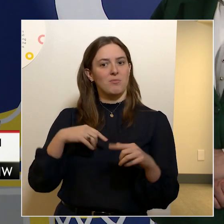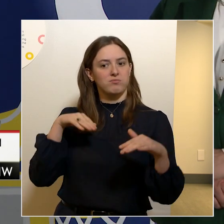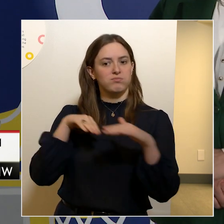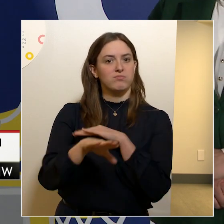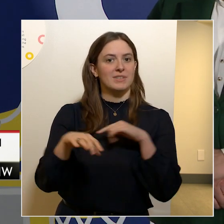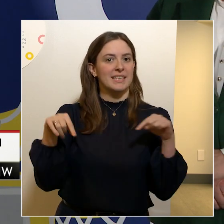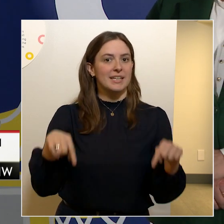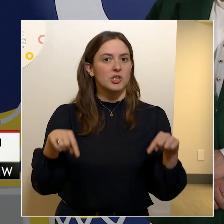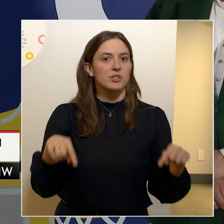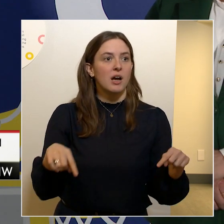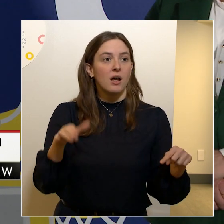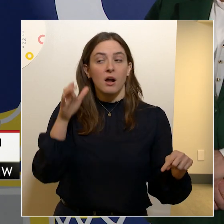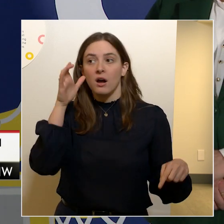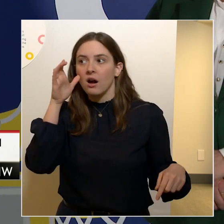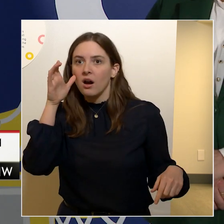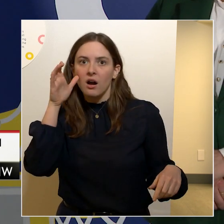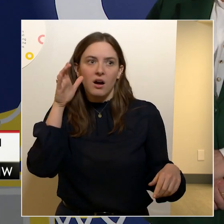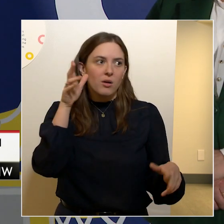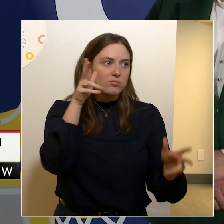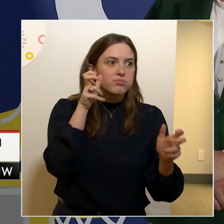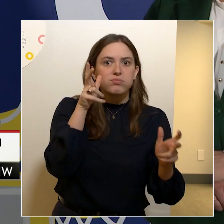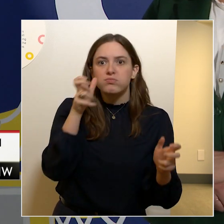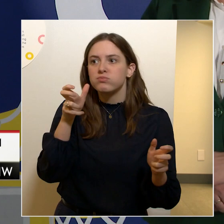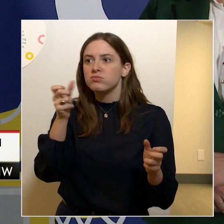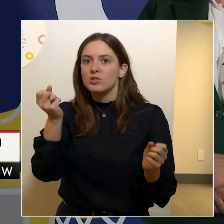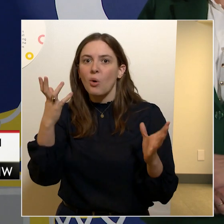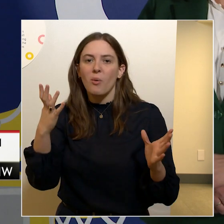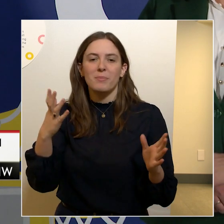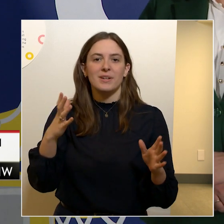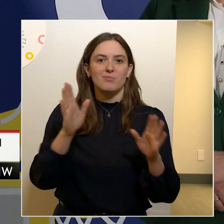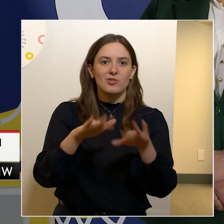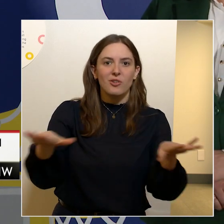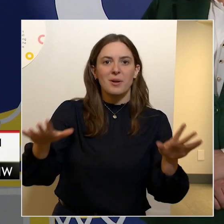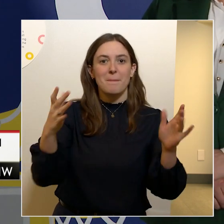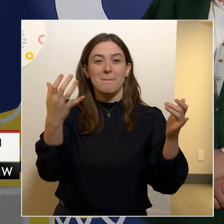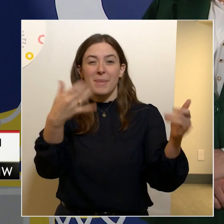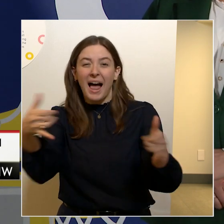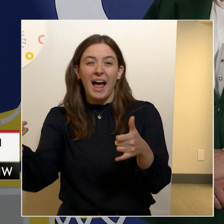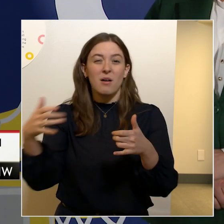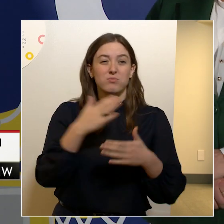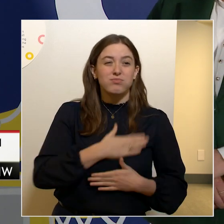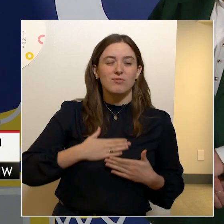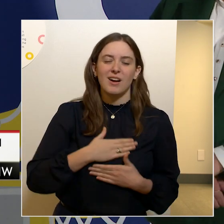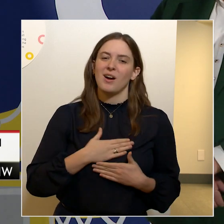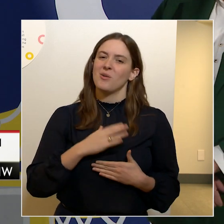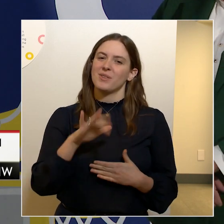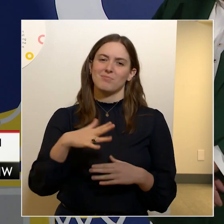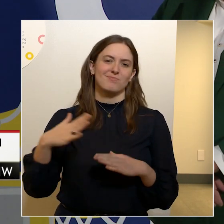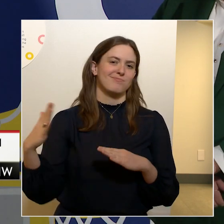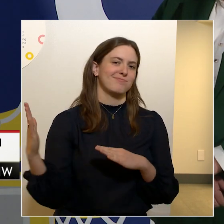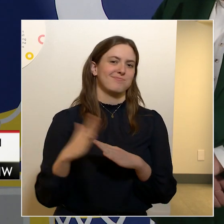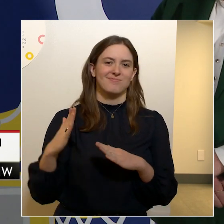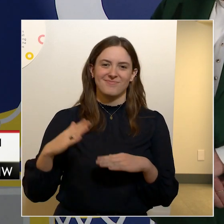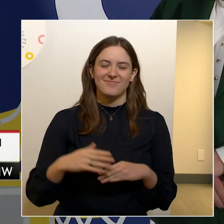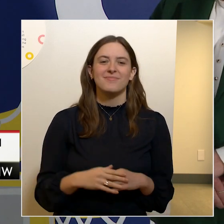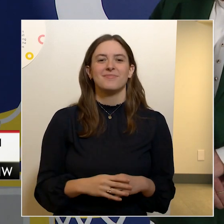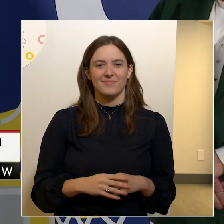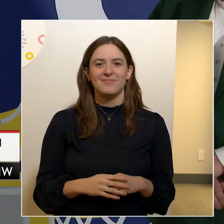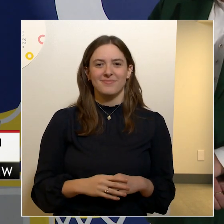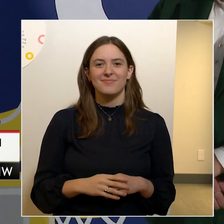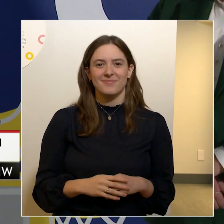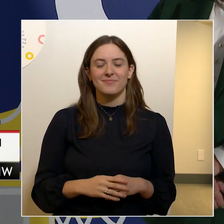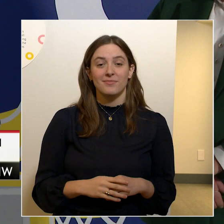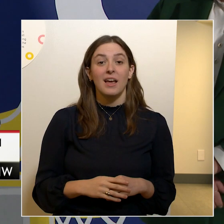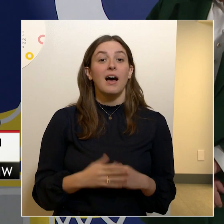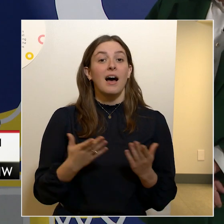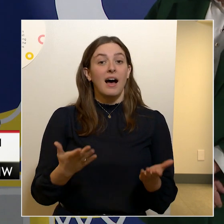and heard the sounds of children playing. What better sound is that? And then